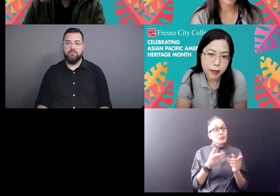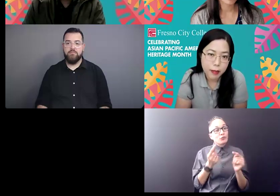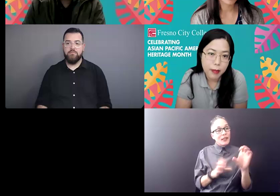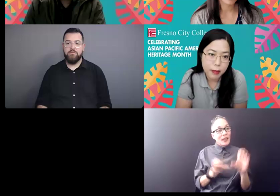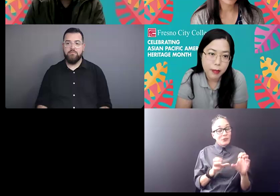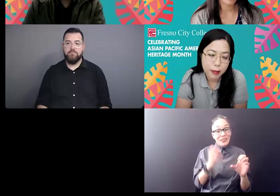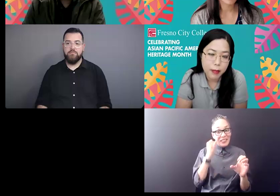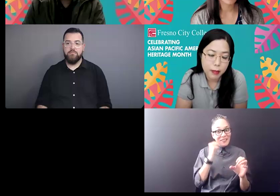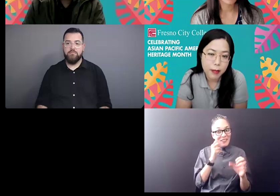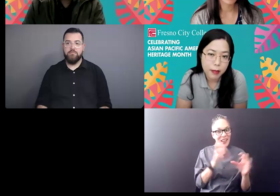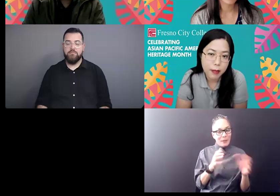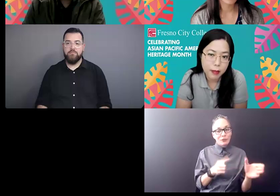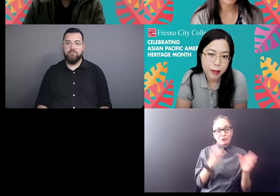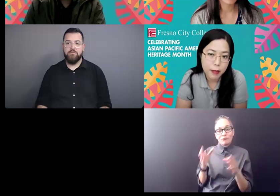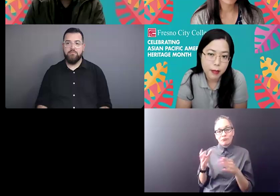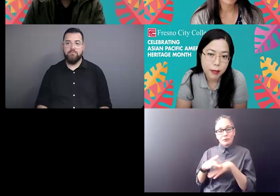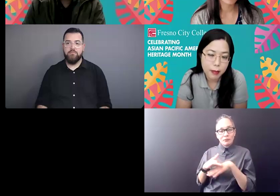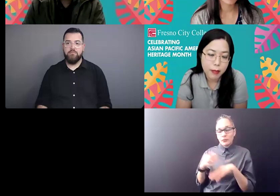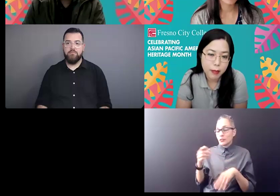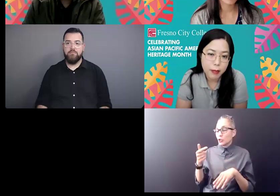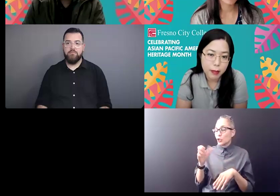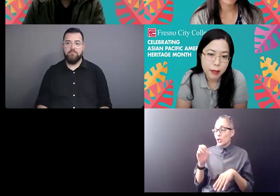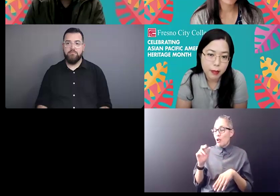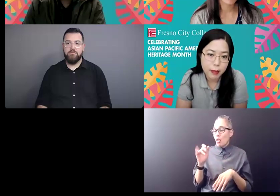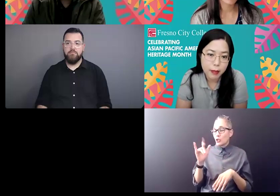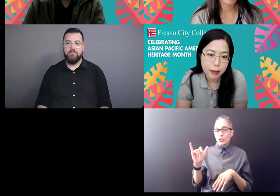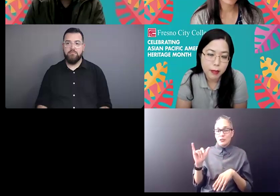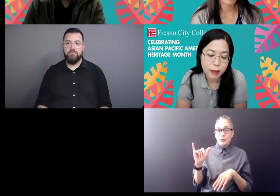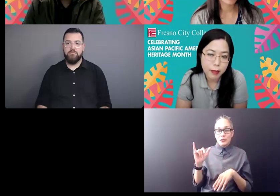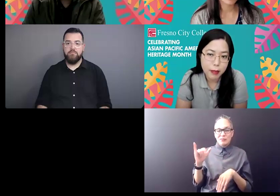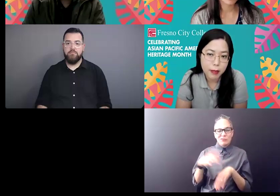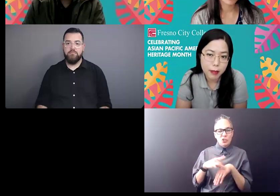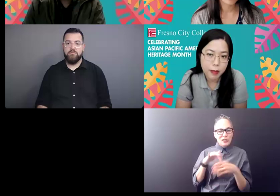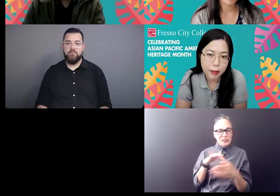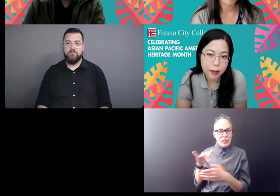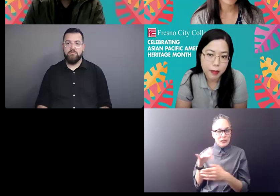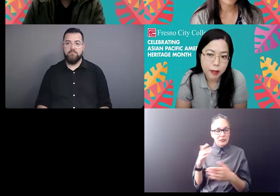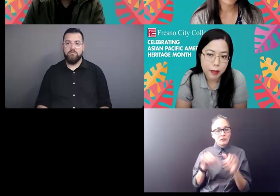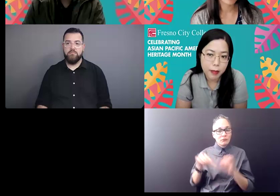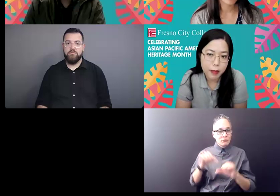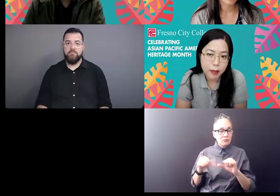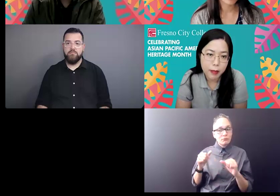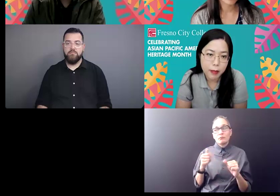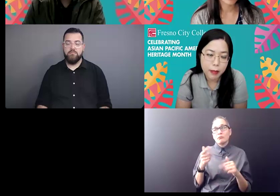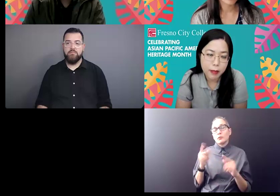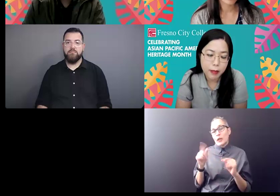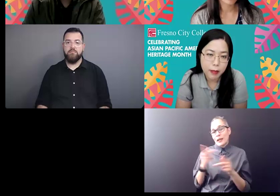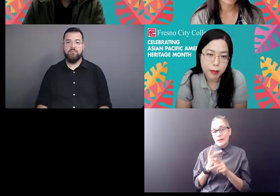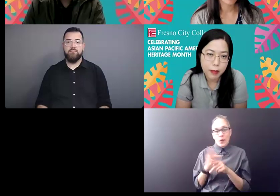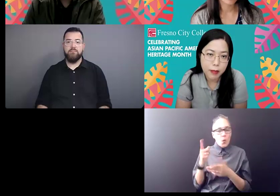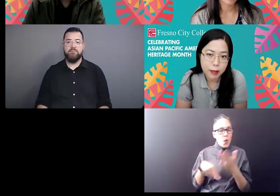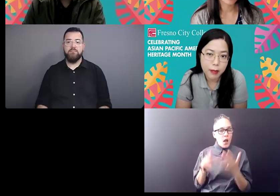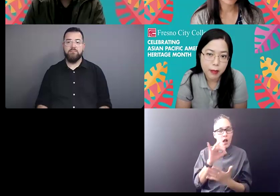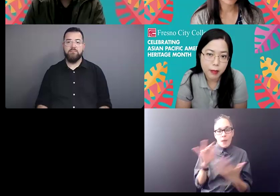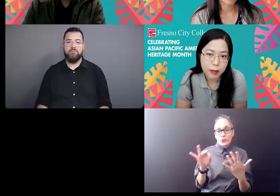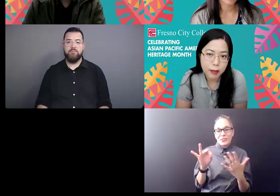think geology was another option as well. And so just kind of being resourceful and considering what are some of your other options instead of